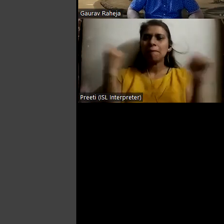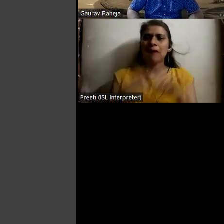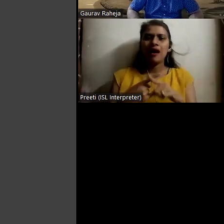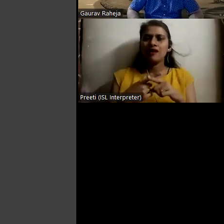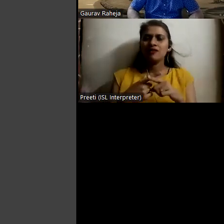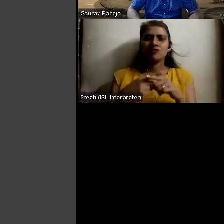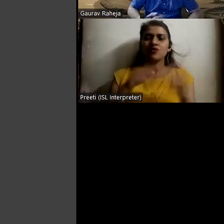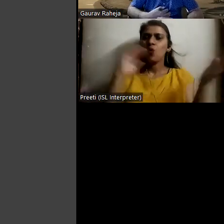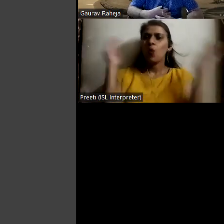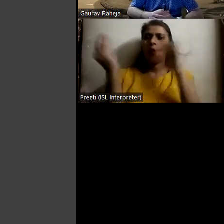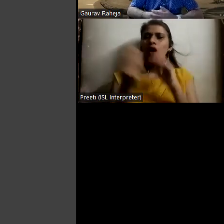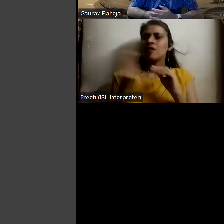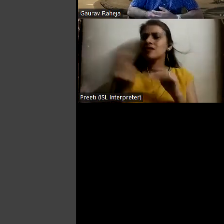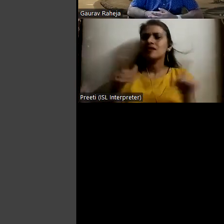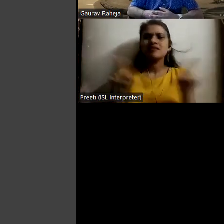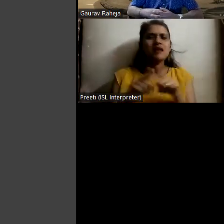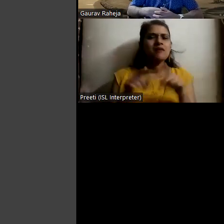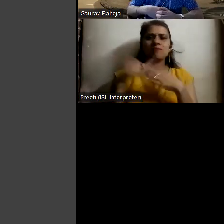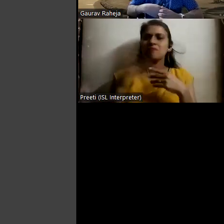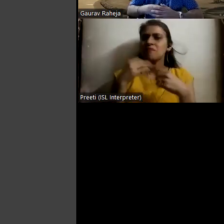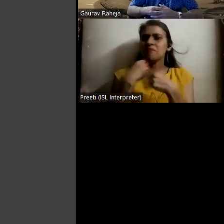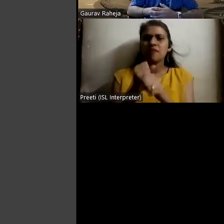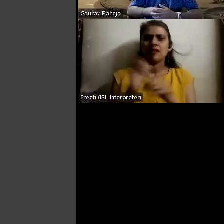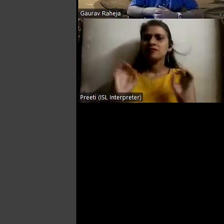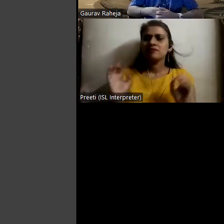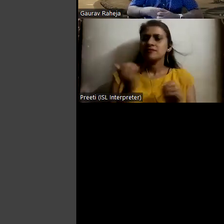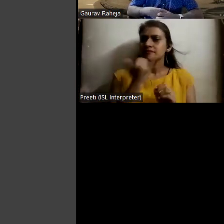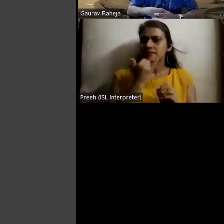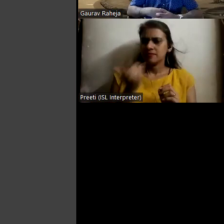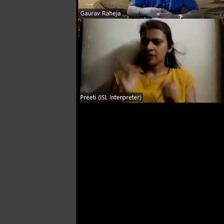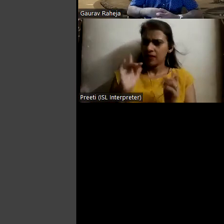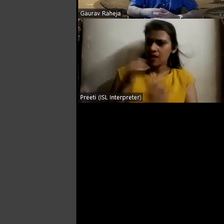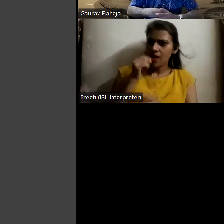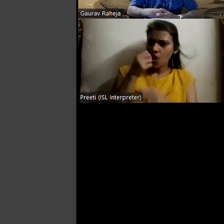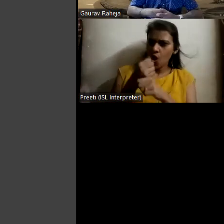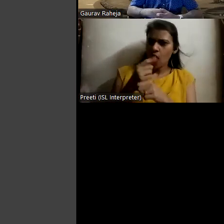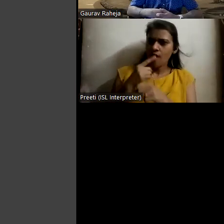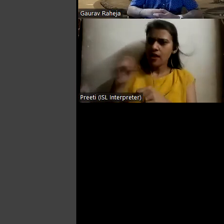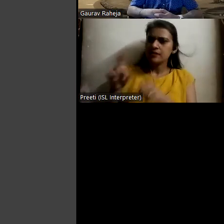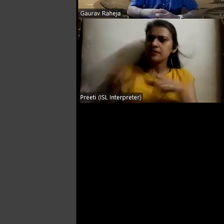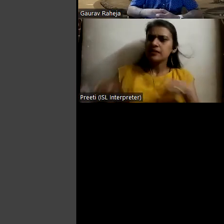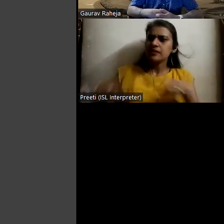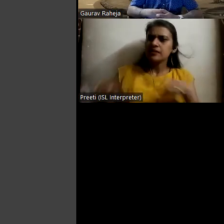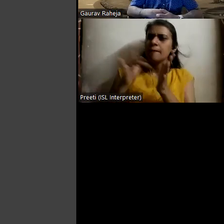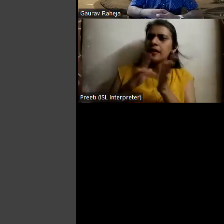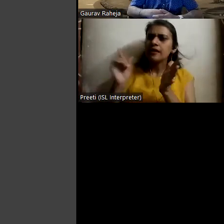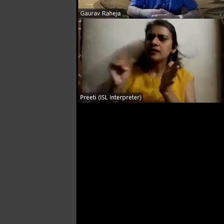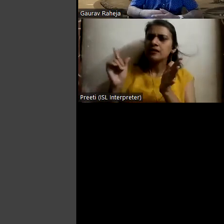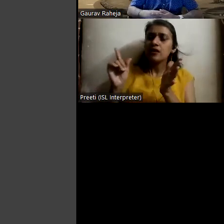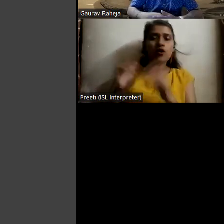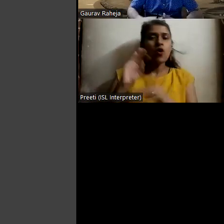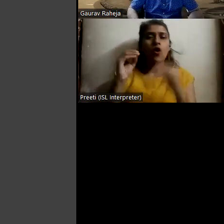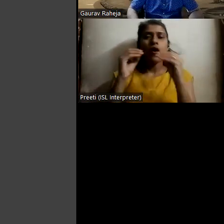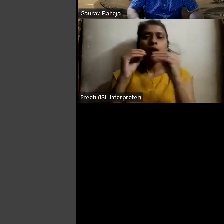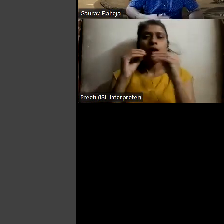basis of universal design. Where is So your sometimes in Delhi? No, sir. I am in Banaras Hindu University,